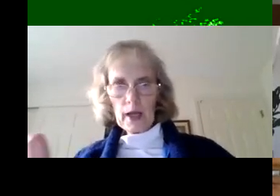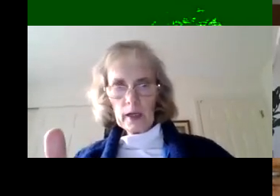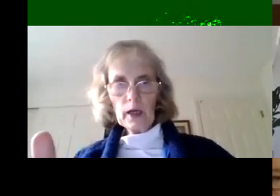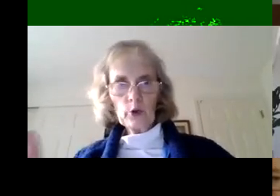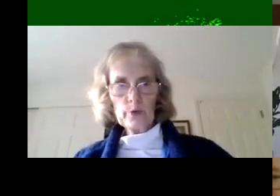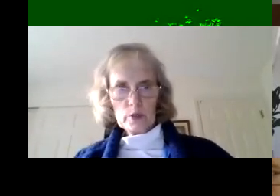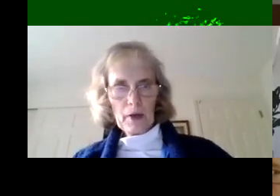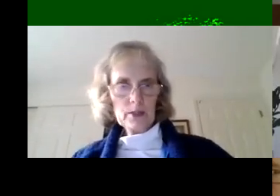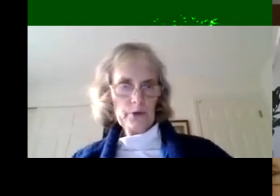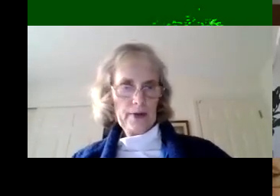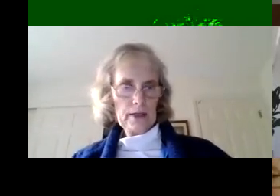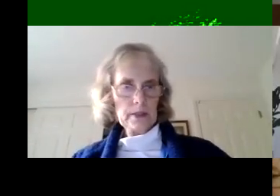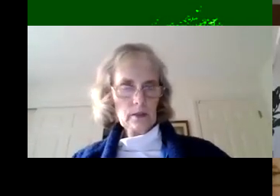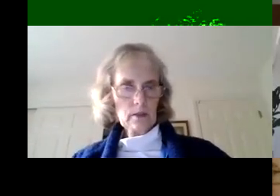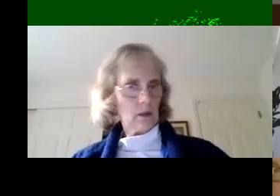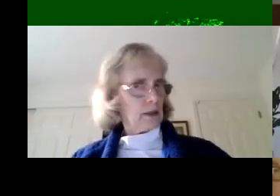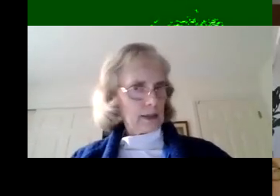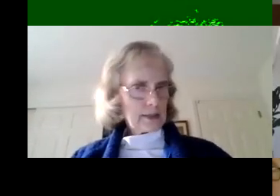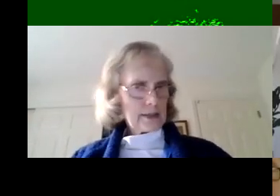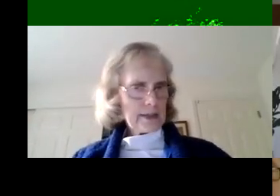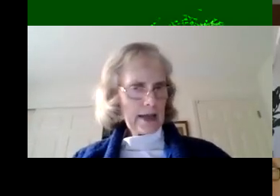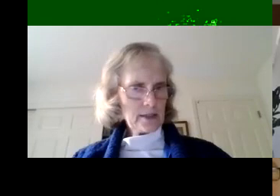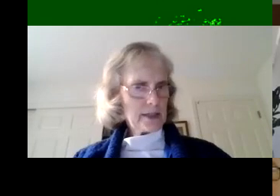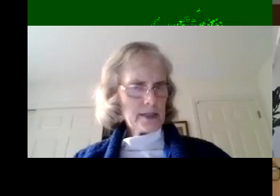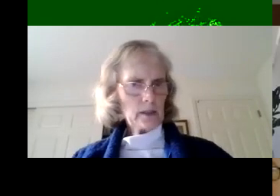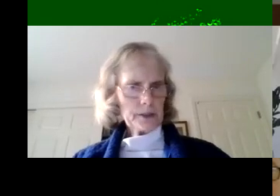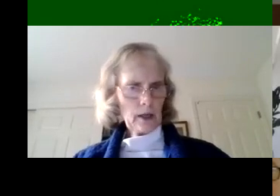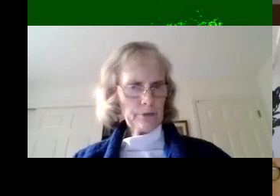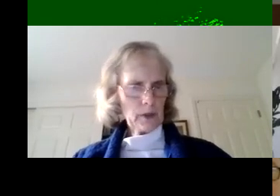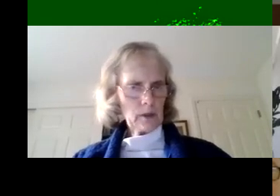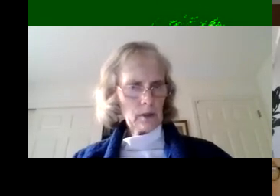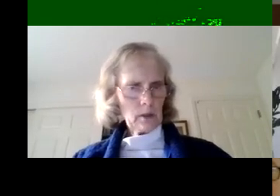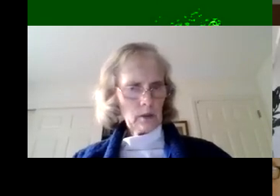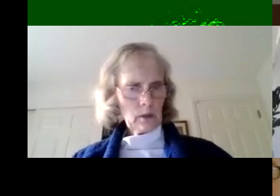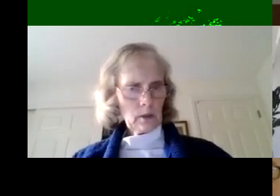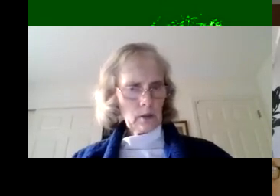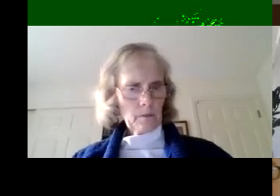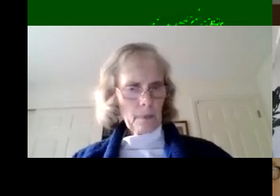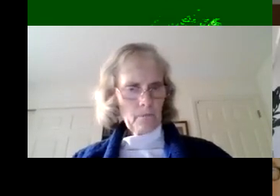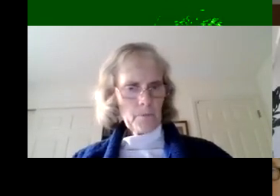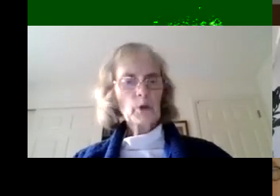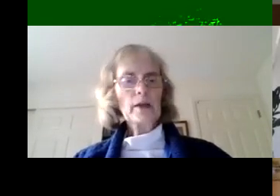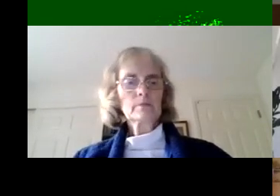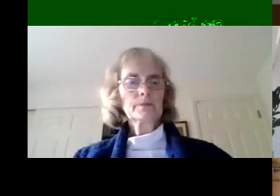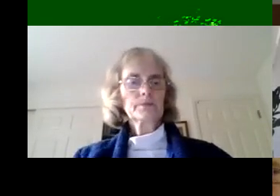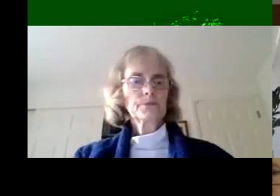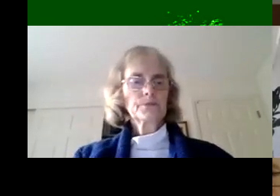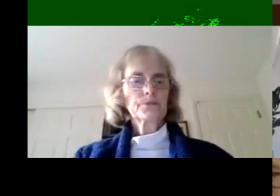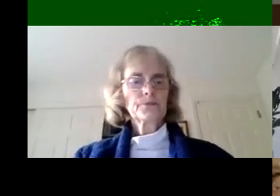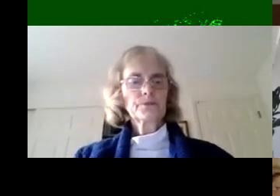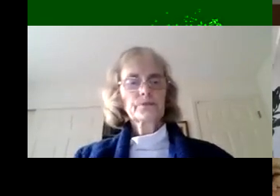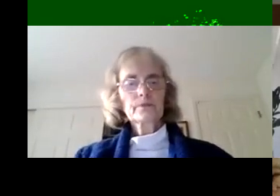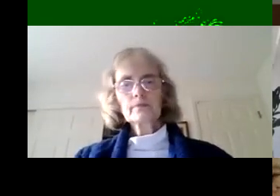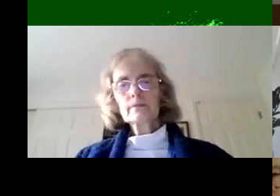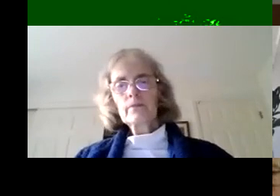which is not a good response for vaccines. Right. Is that detailed enough? Yes, thank you. Good.